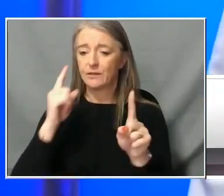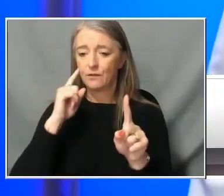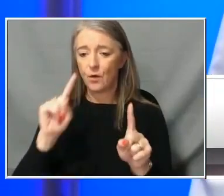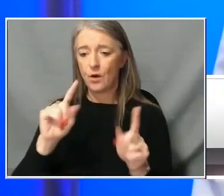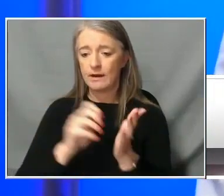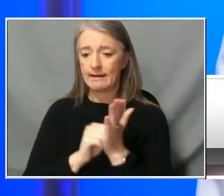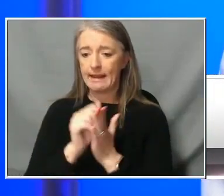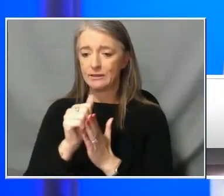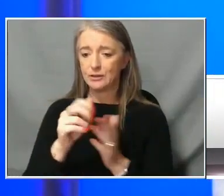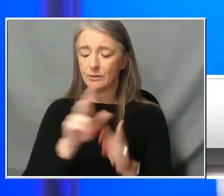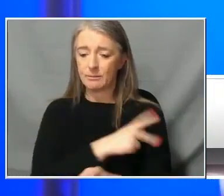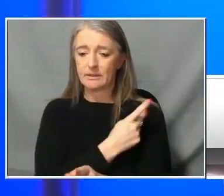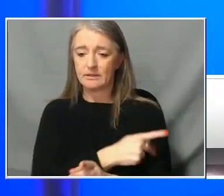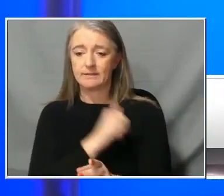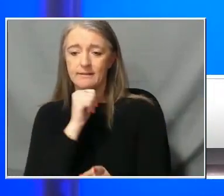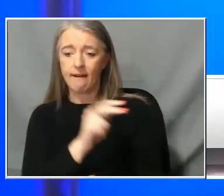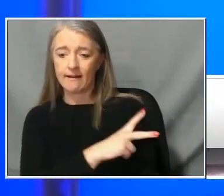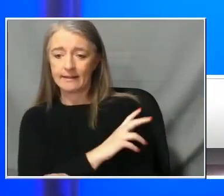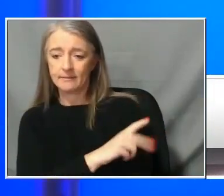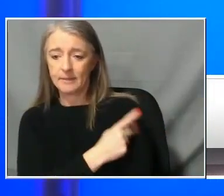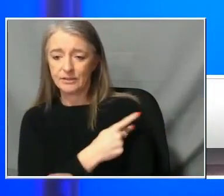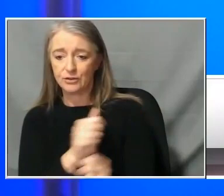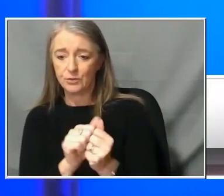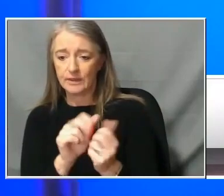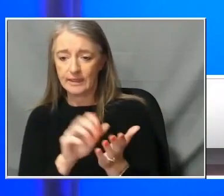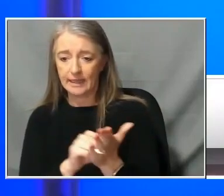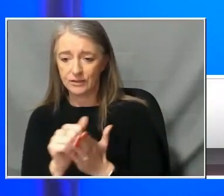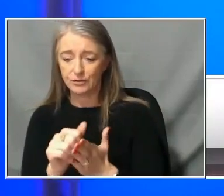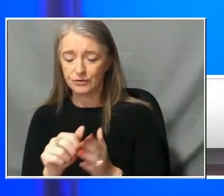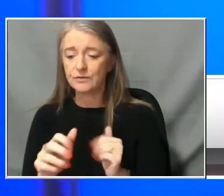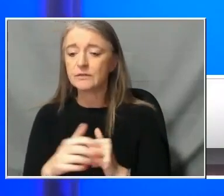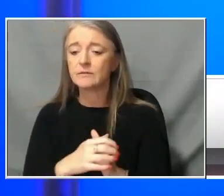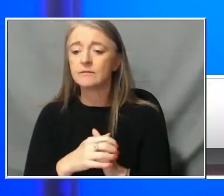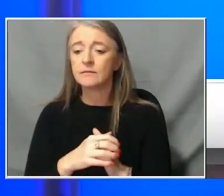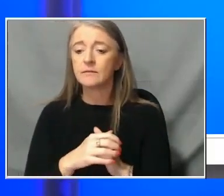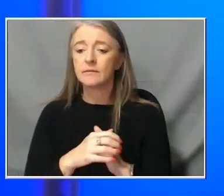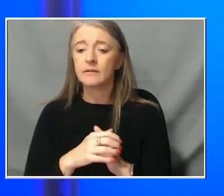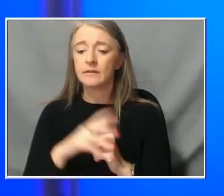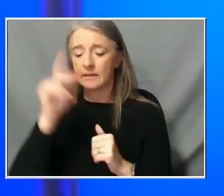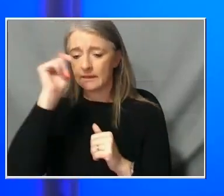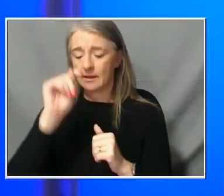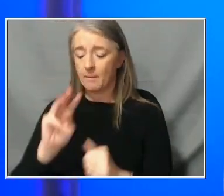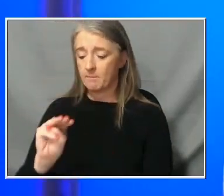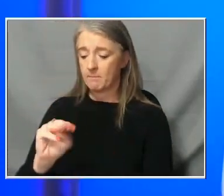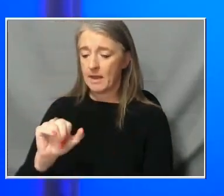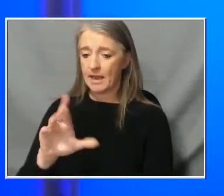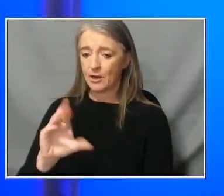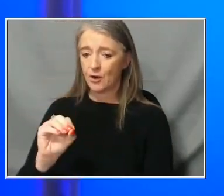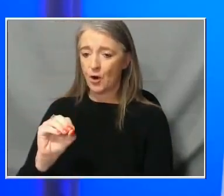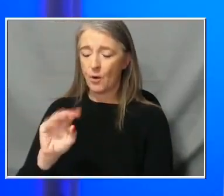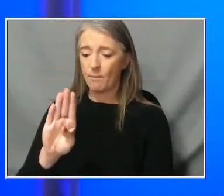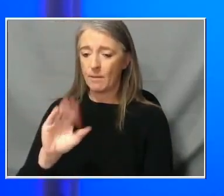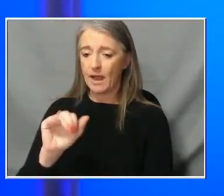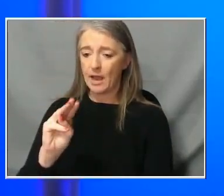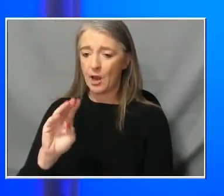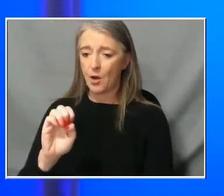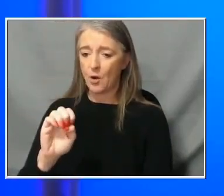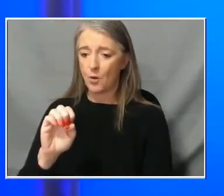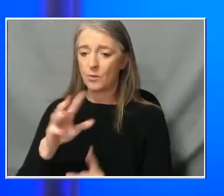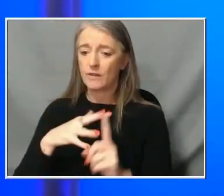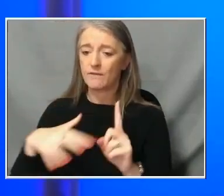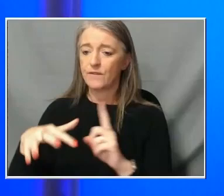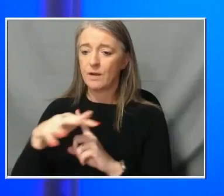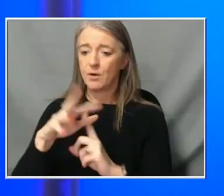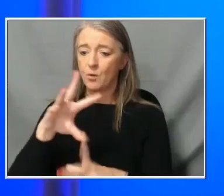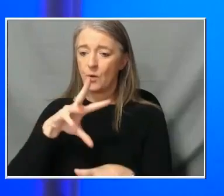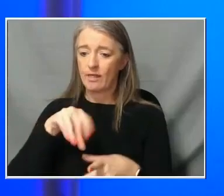for non-cancer patients. And so there's a theory that maybe the microbiome and the environment and within us has changed, and that may